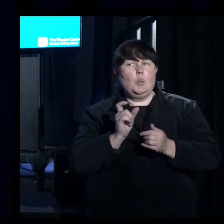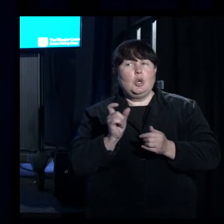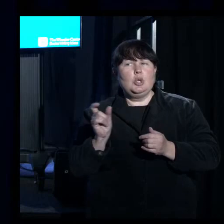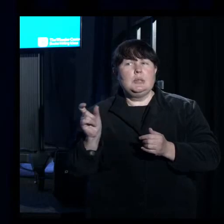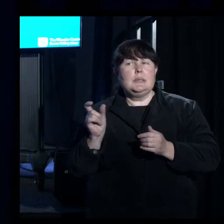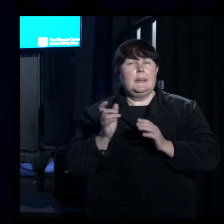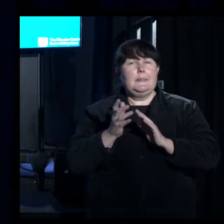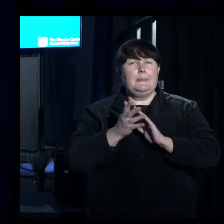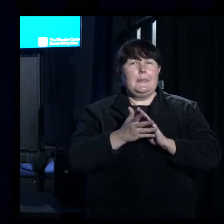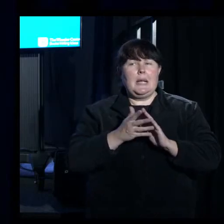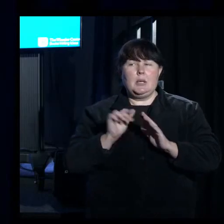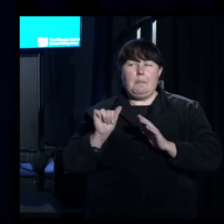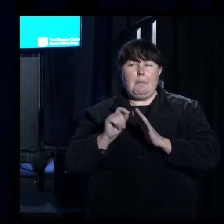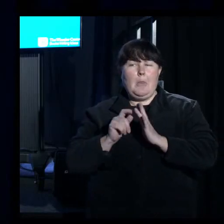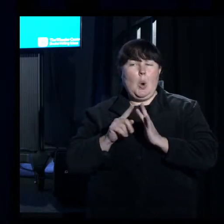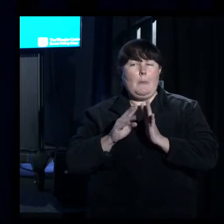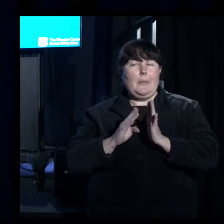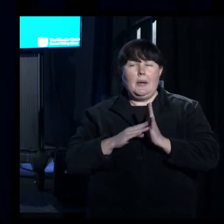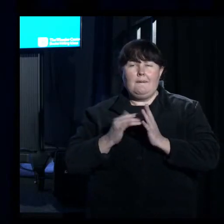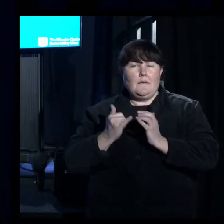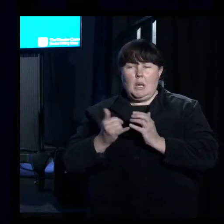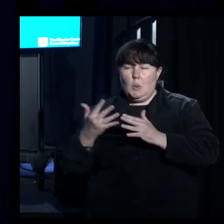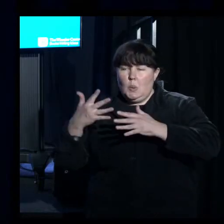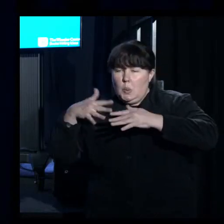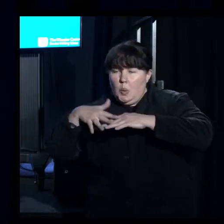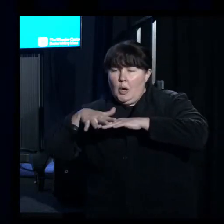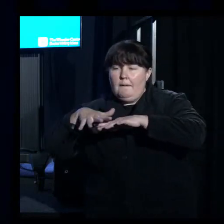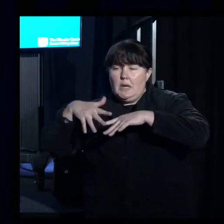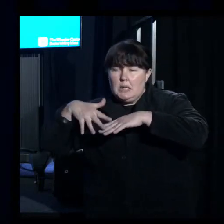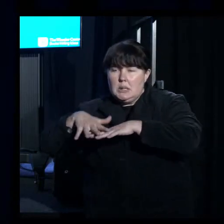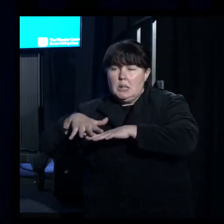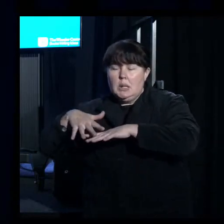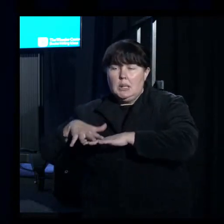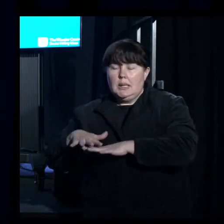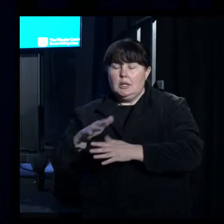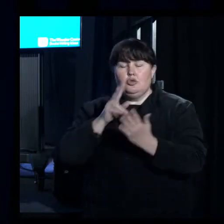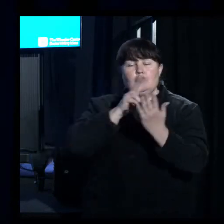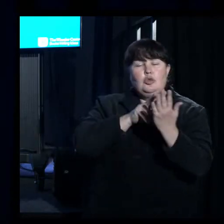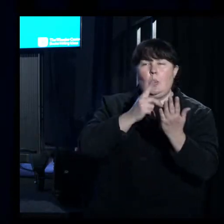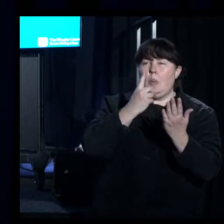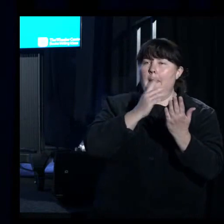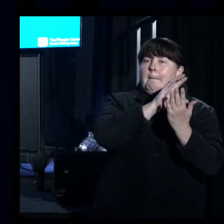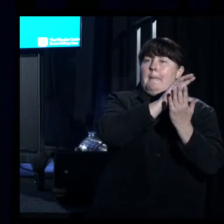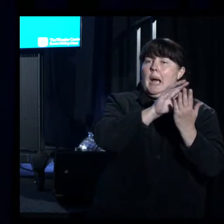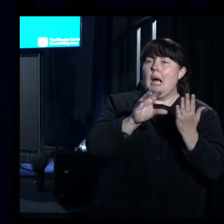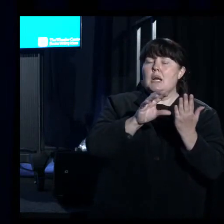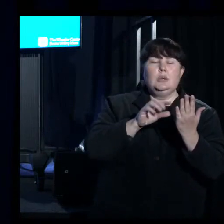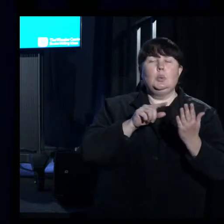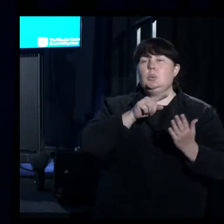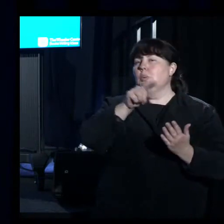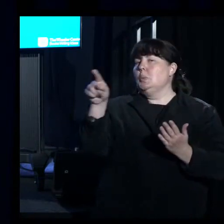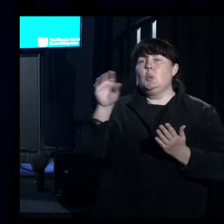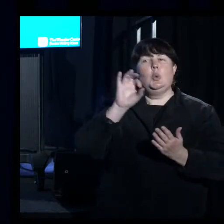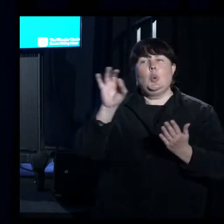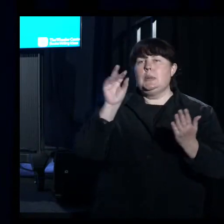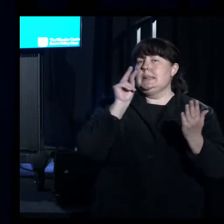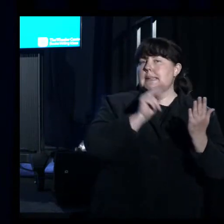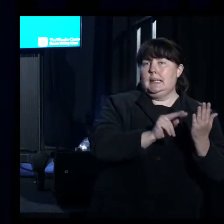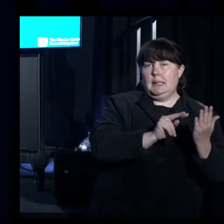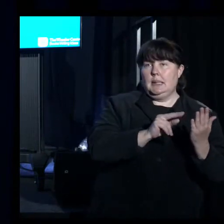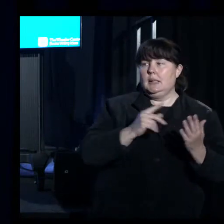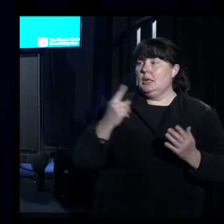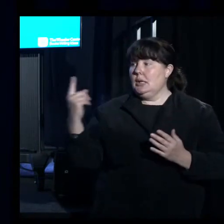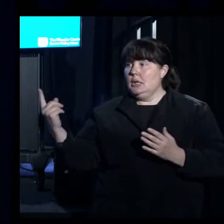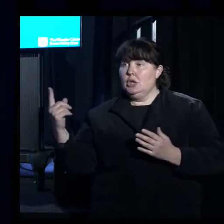read is part of the poem you don't see. We each wrote poems and